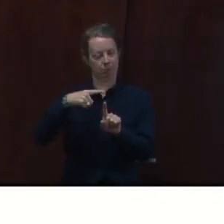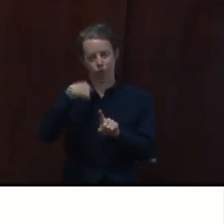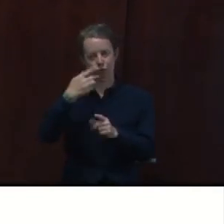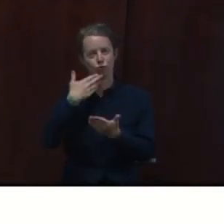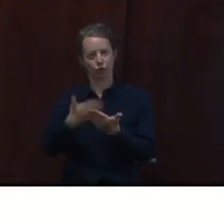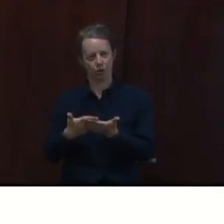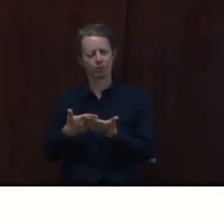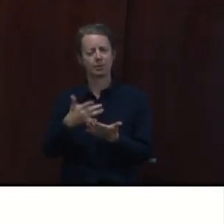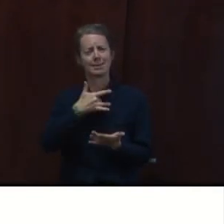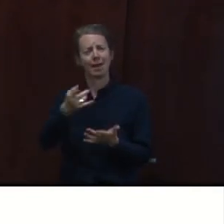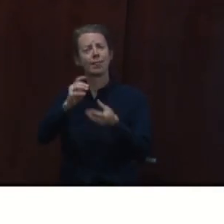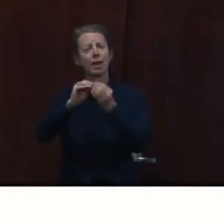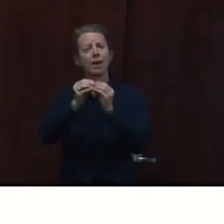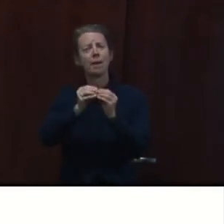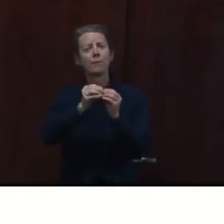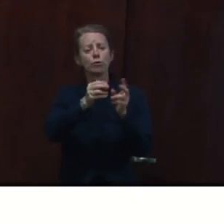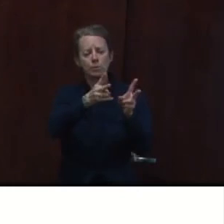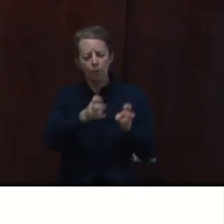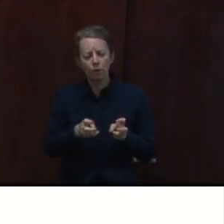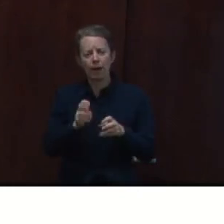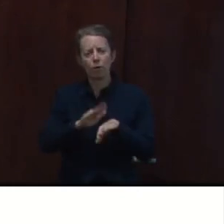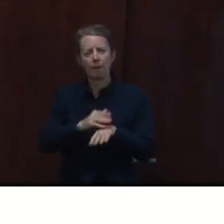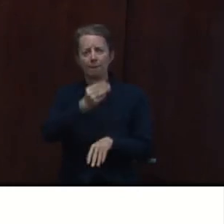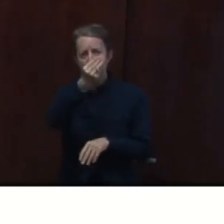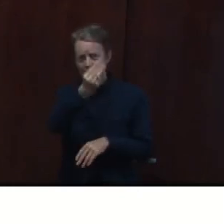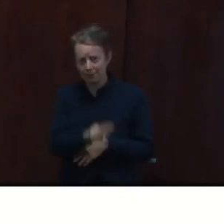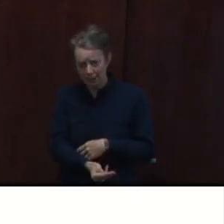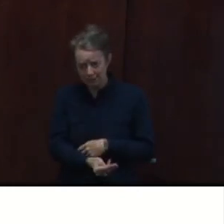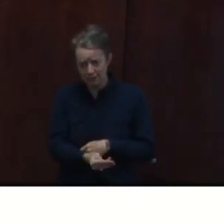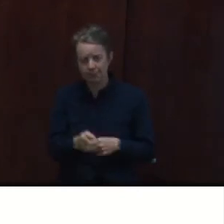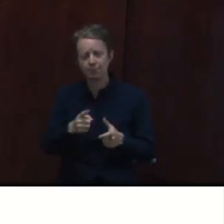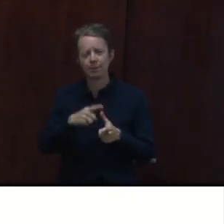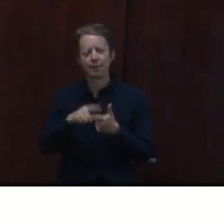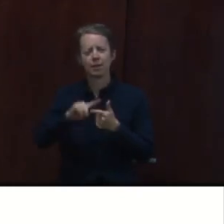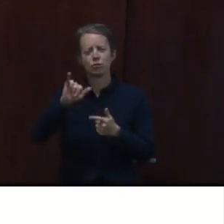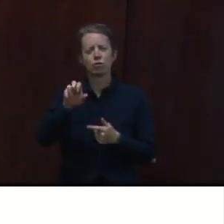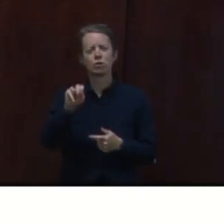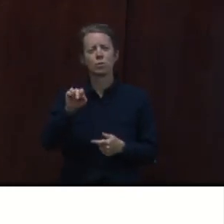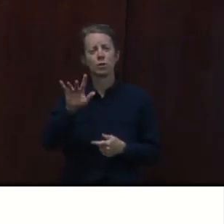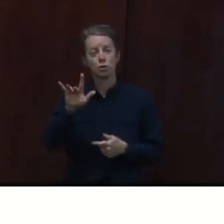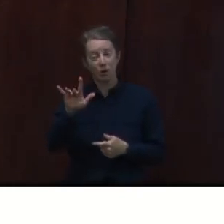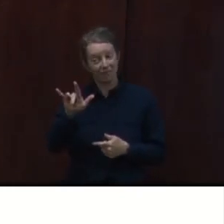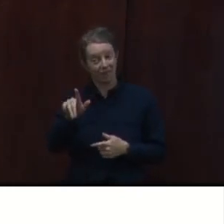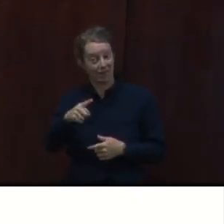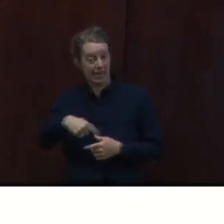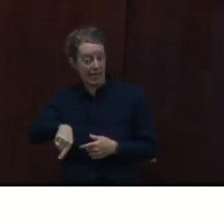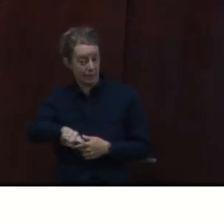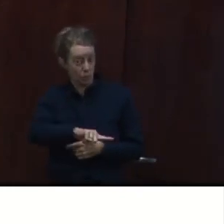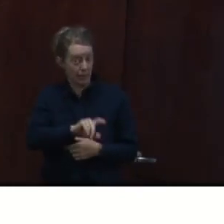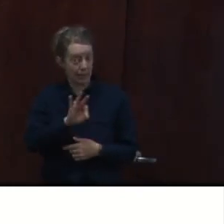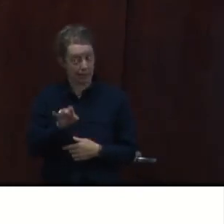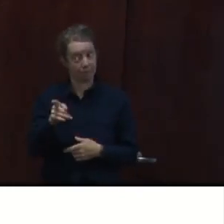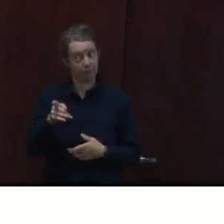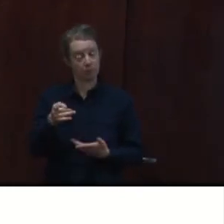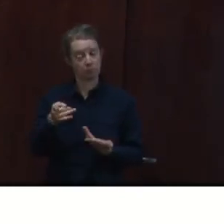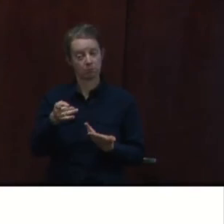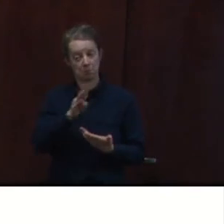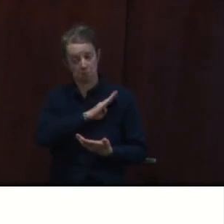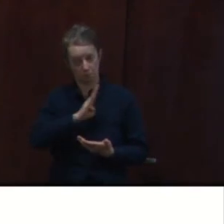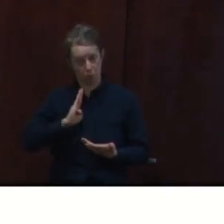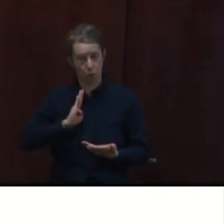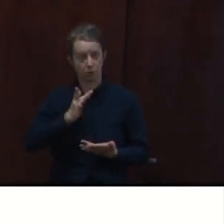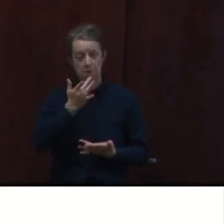Mondays and are able to provide you another data point on January 25th if it pleases the board in order to make a